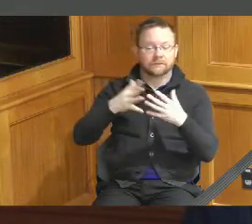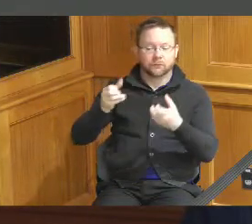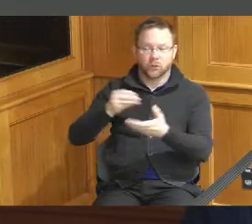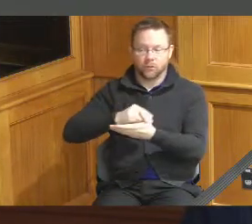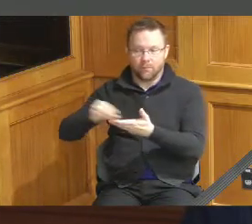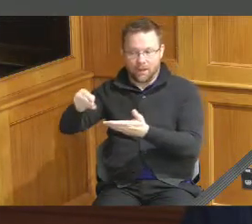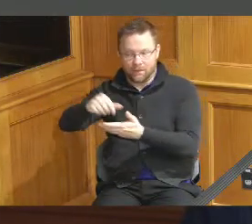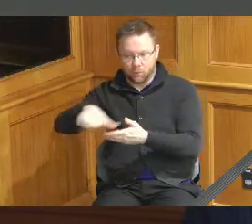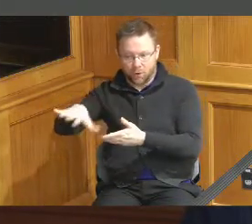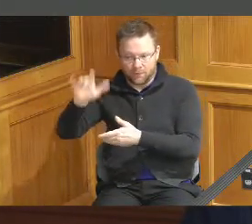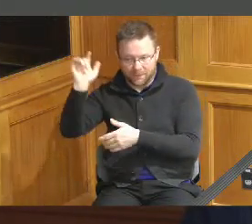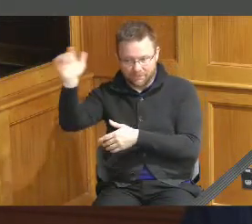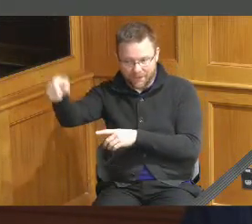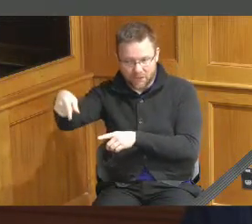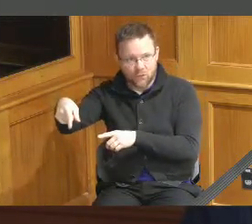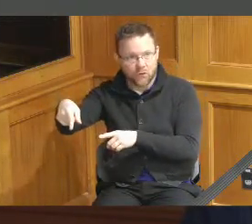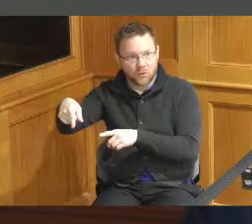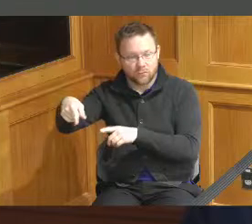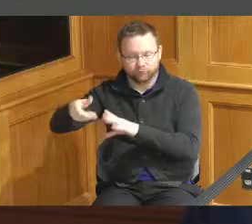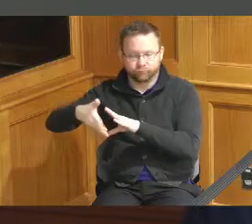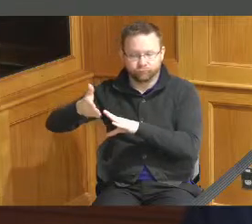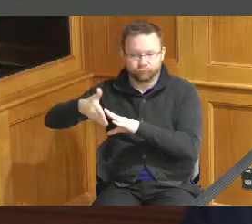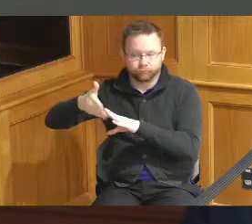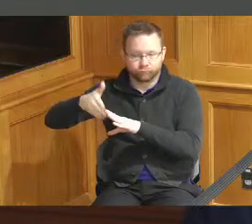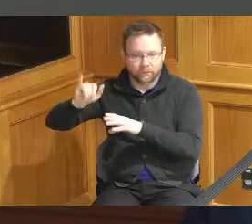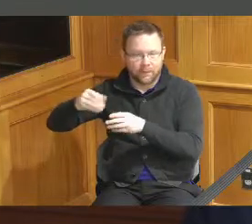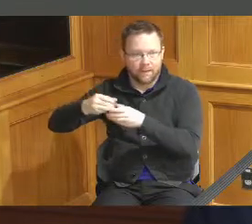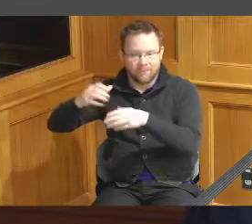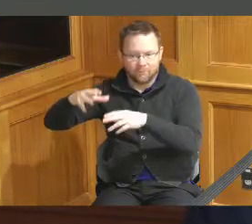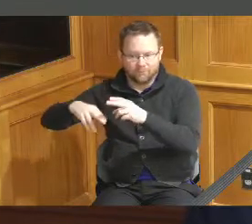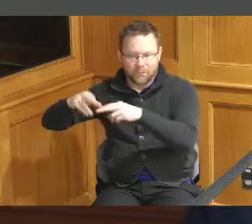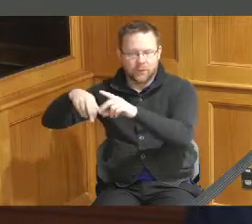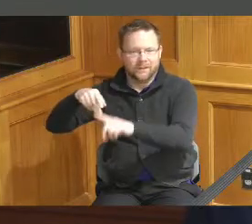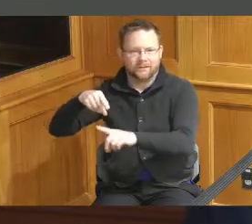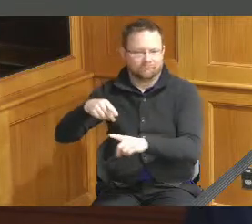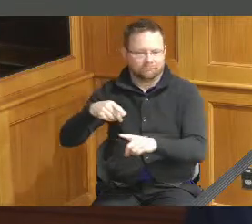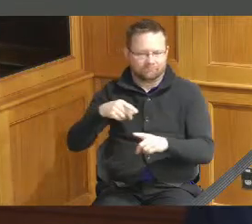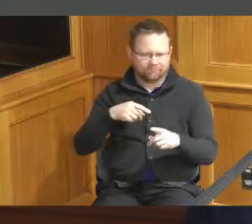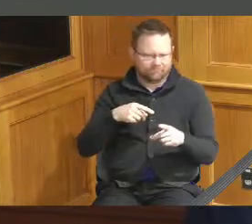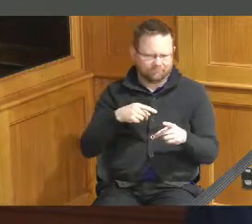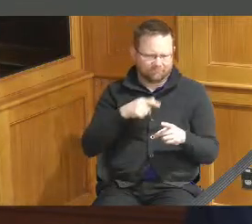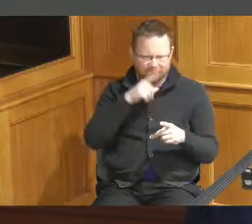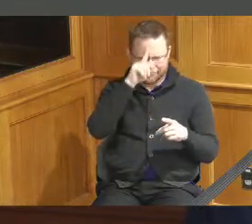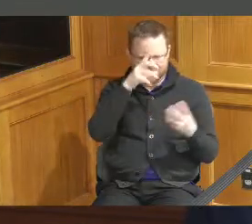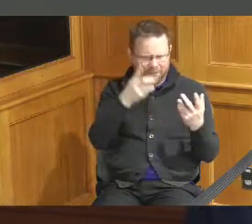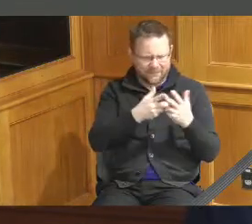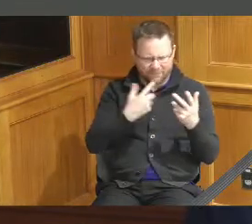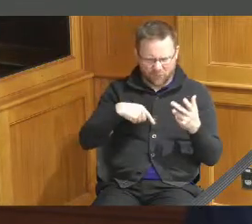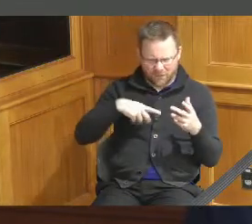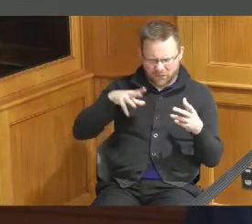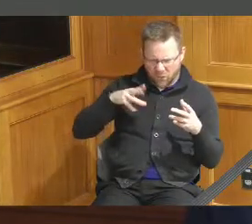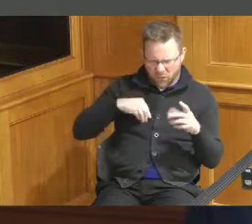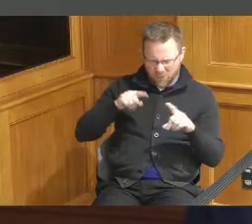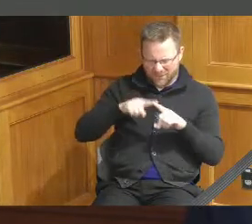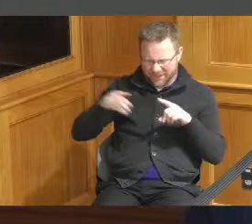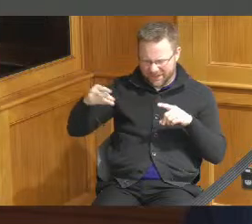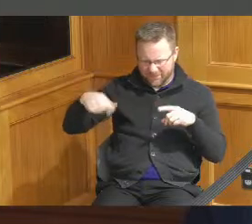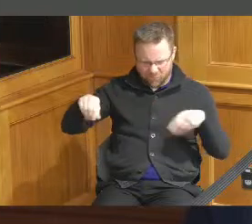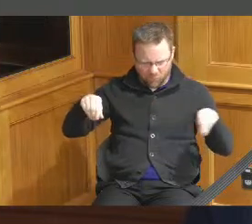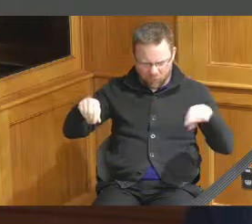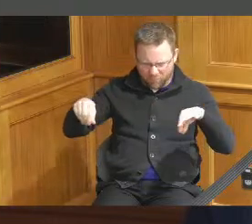that property to facilitate that brick and mortar expansion, it doesn't really make sense for us to own different pieces of property